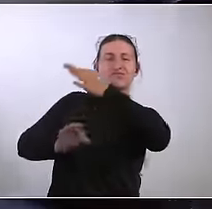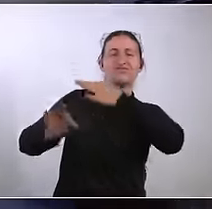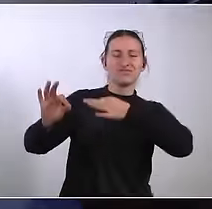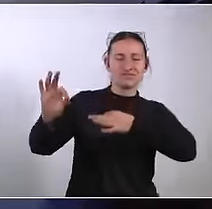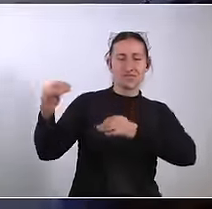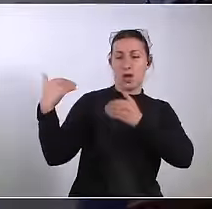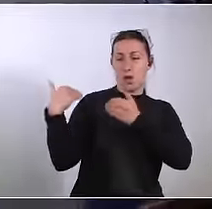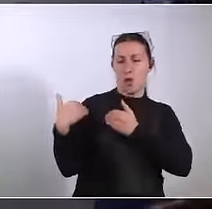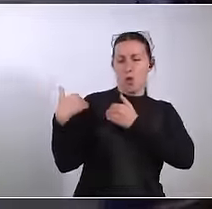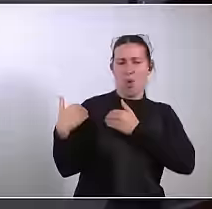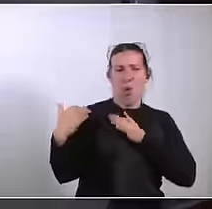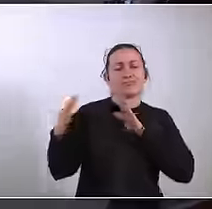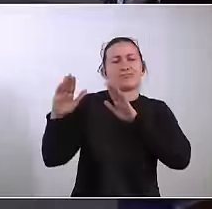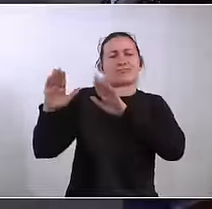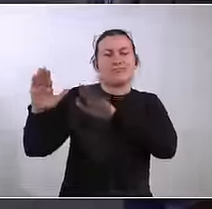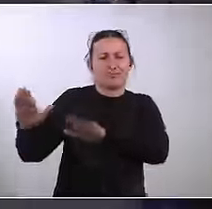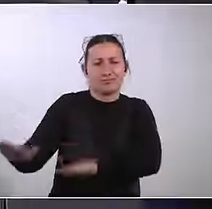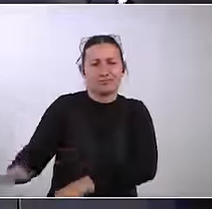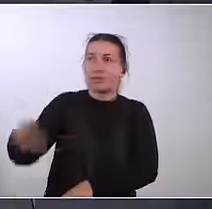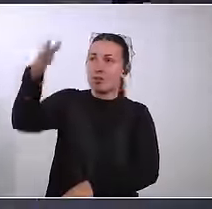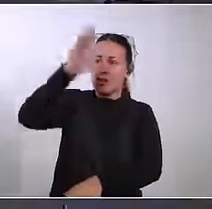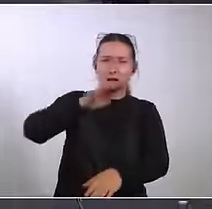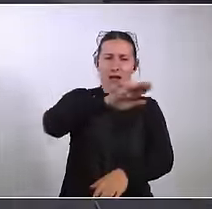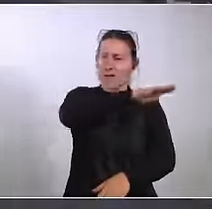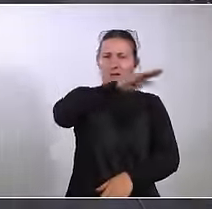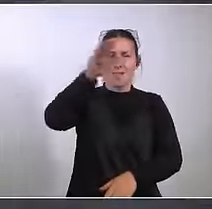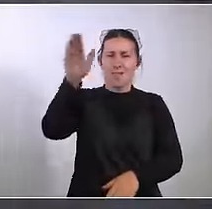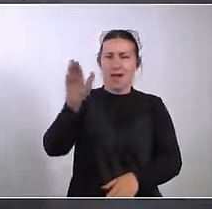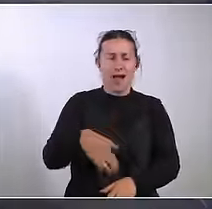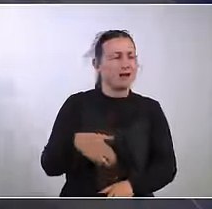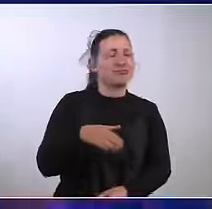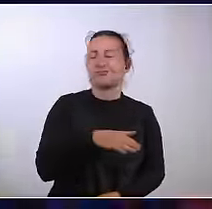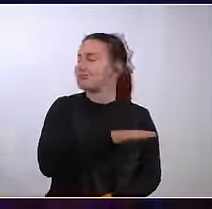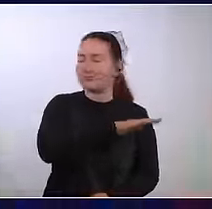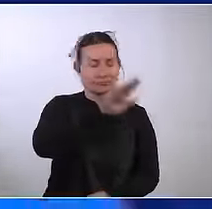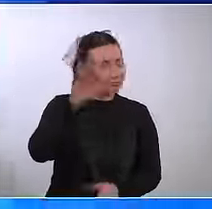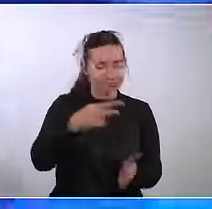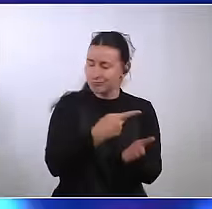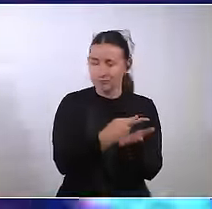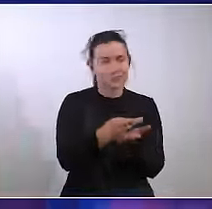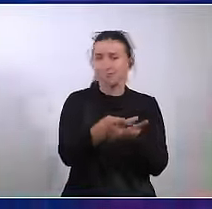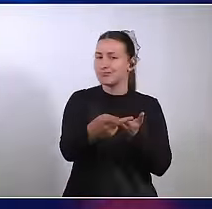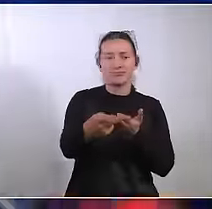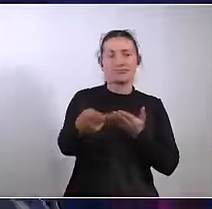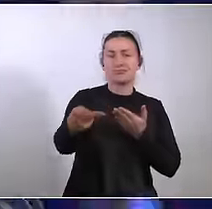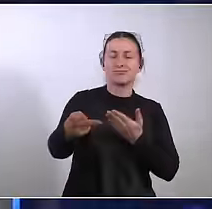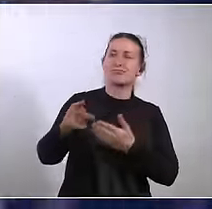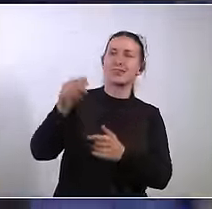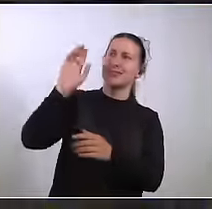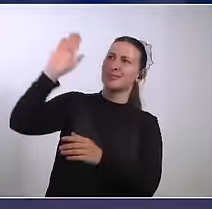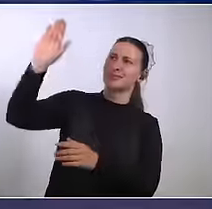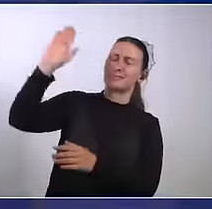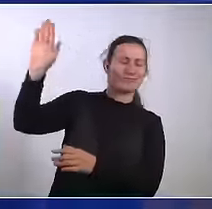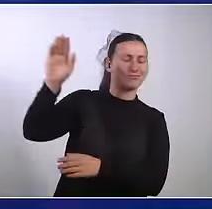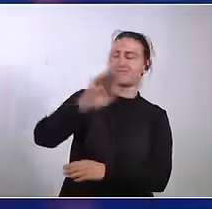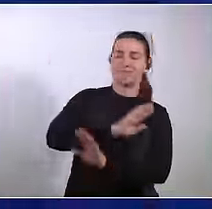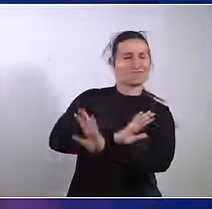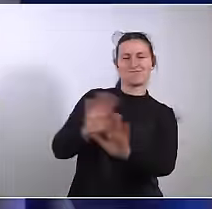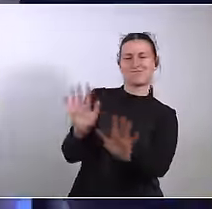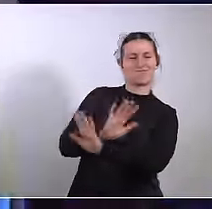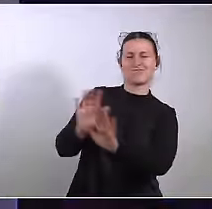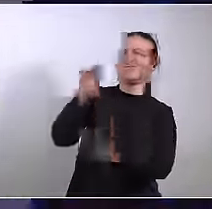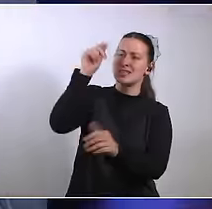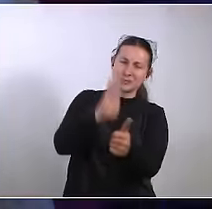Say. He's never failed you. He never will. It's not in his nature. My God has something